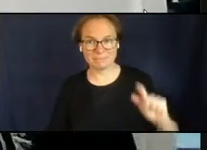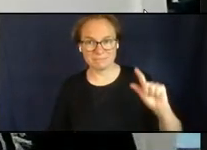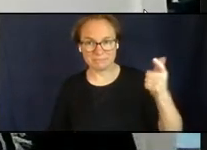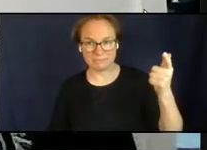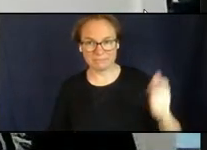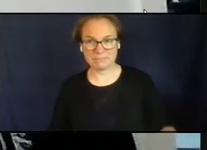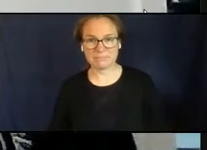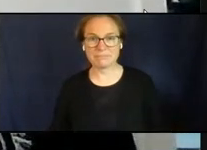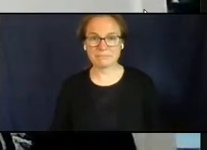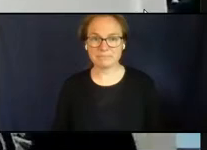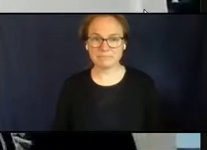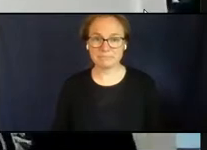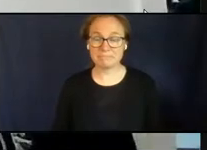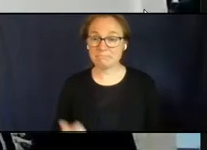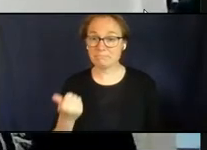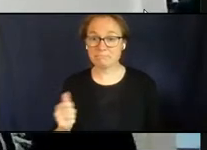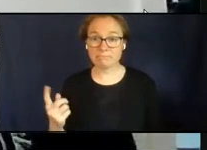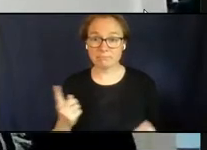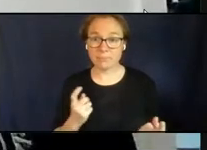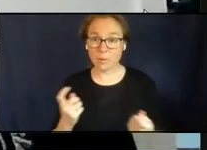Any questions on the committee makeup?